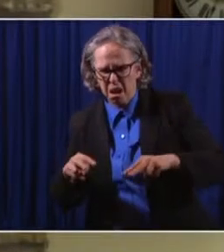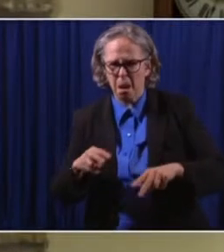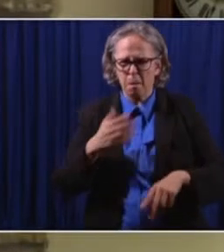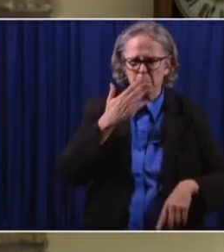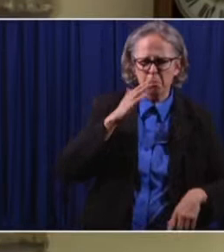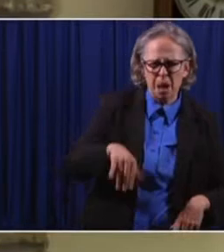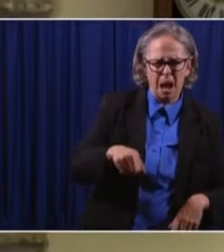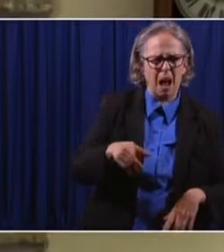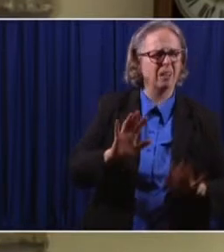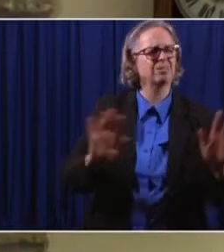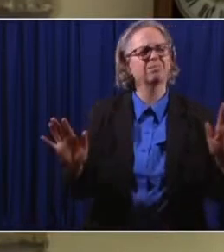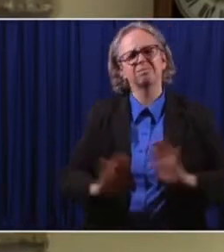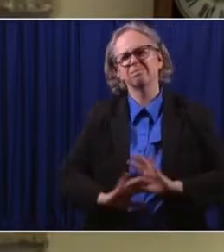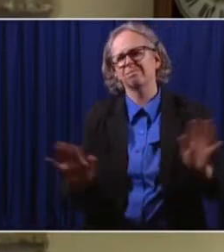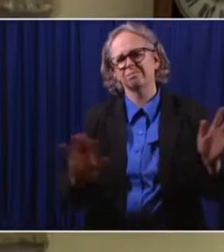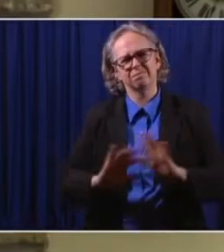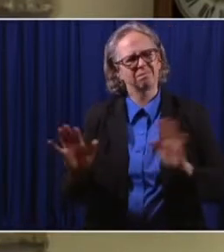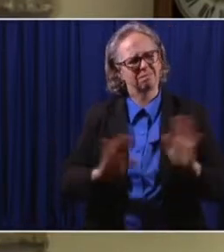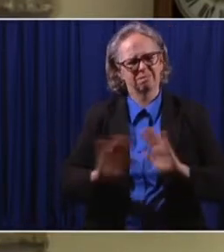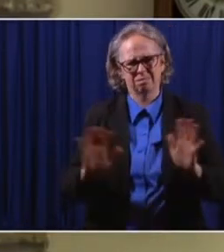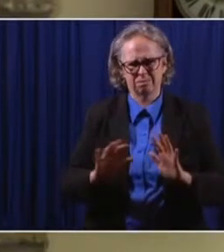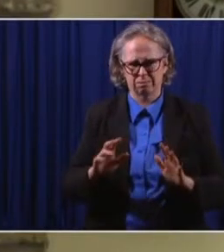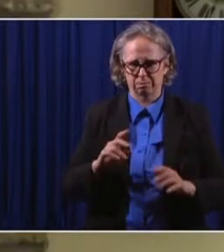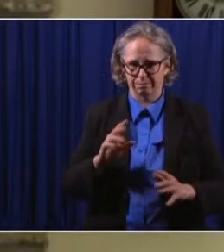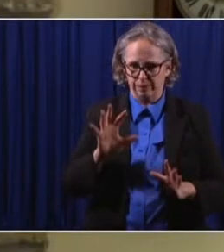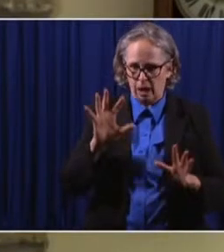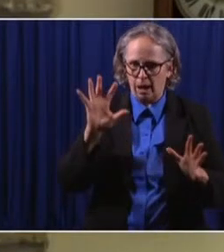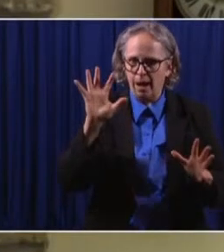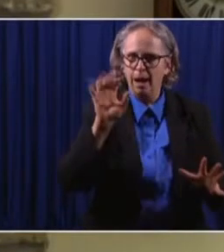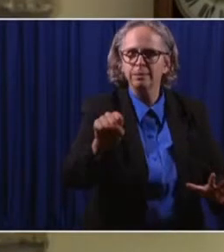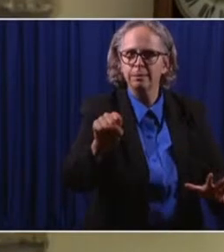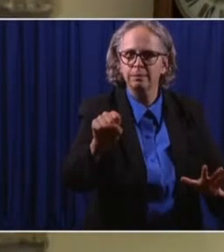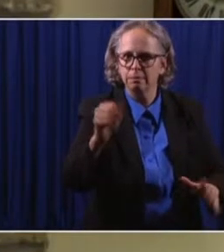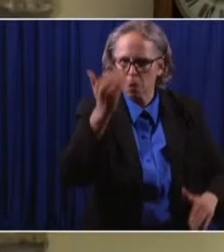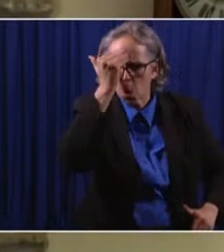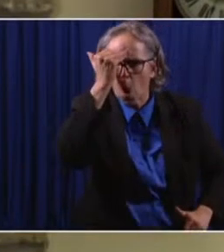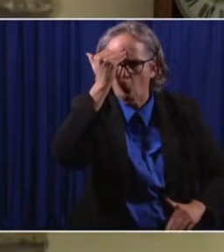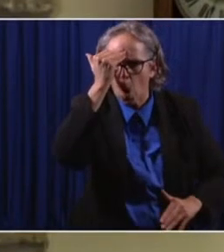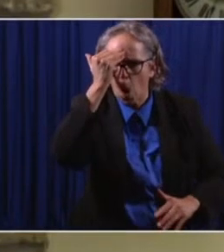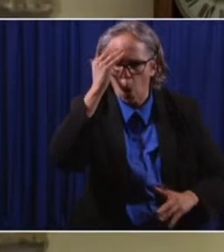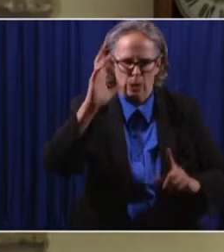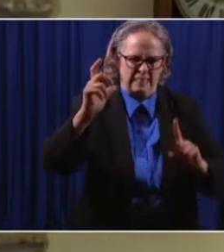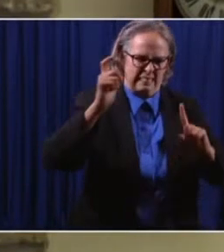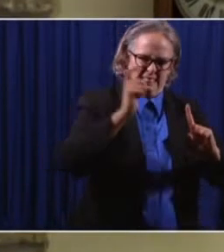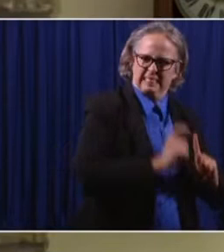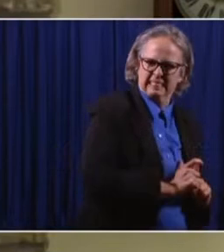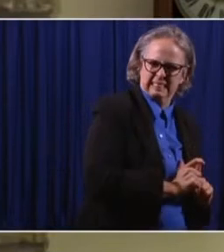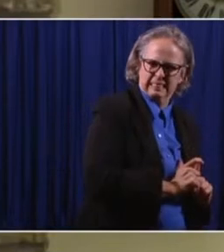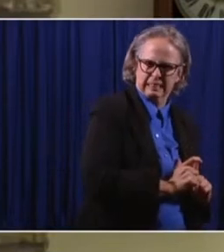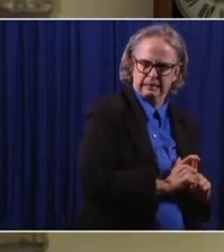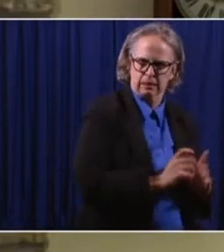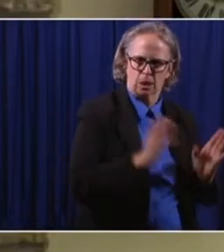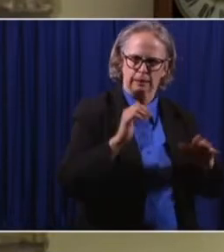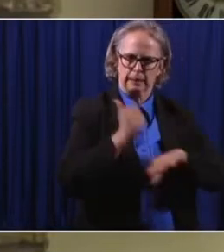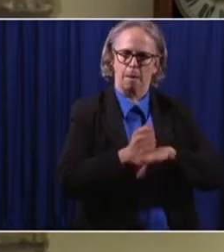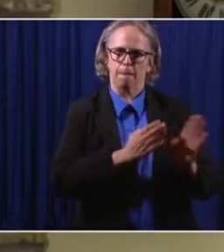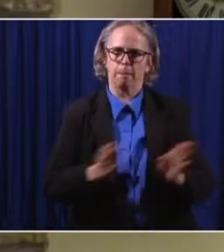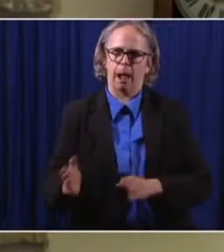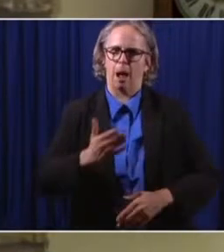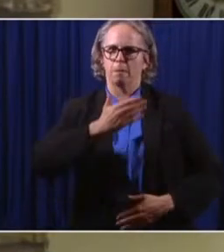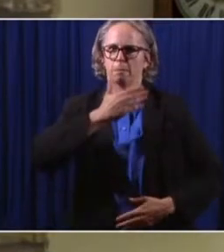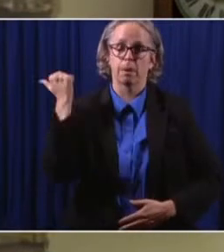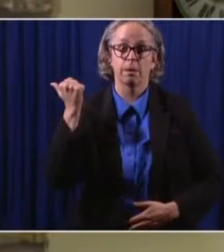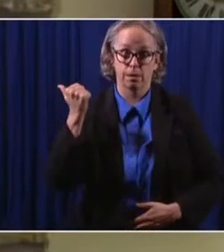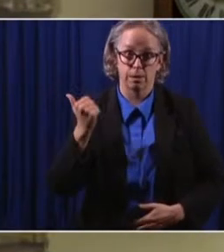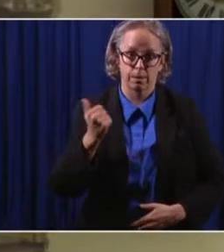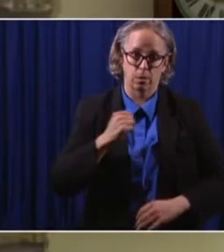the things that are right. You're going to see many cases you're going to see many times when there are cases in schools